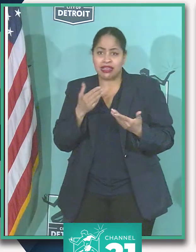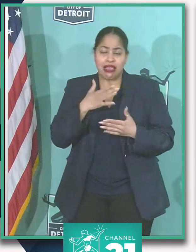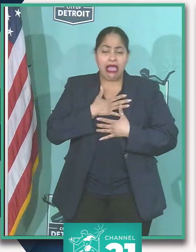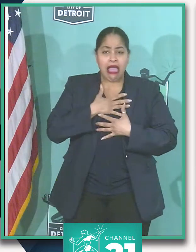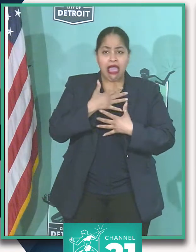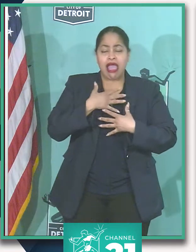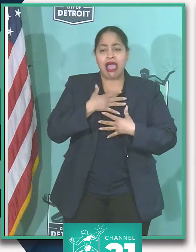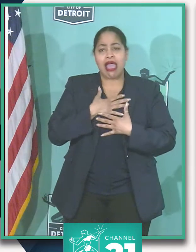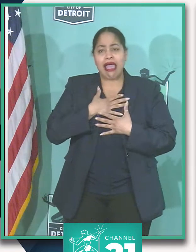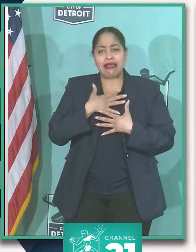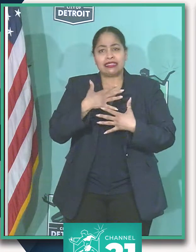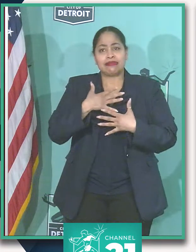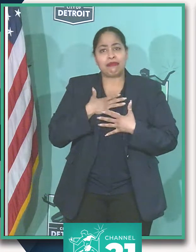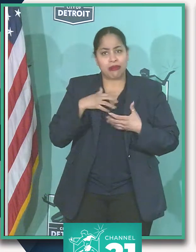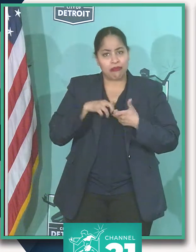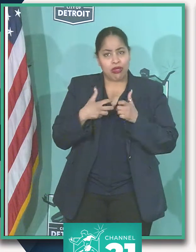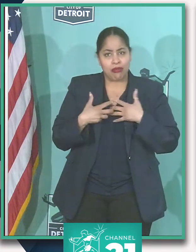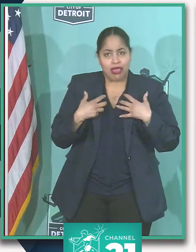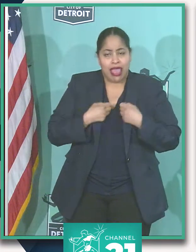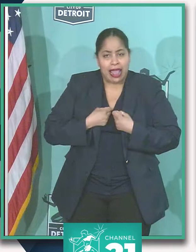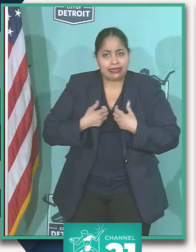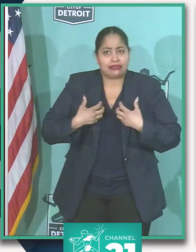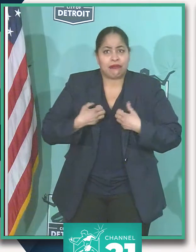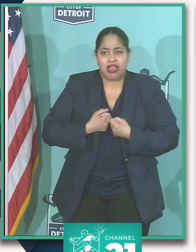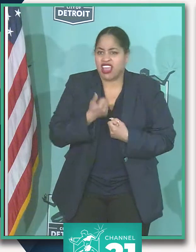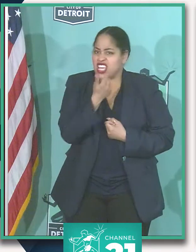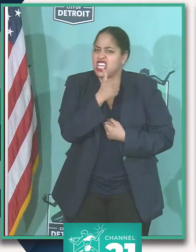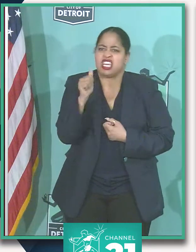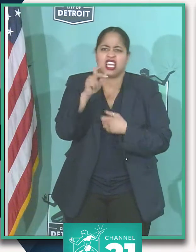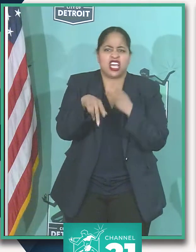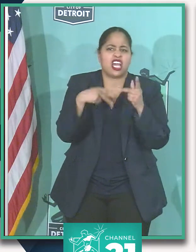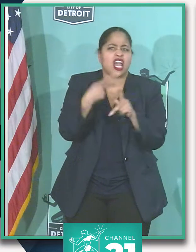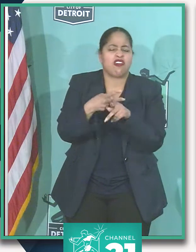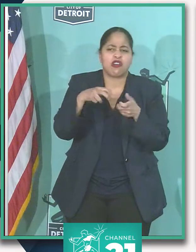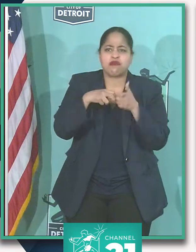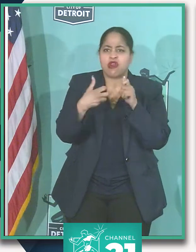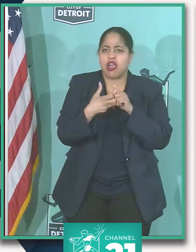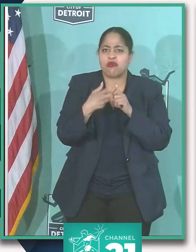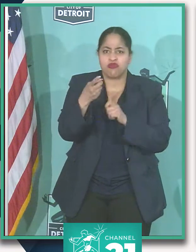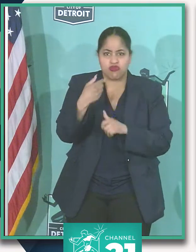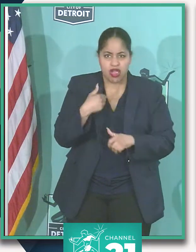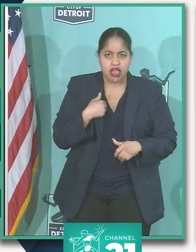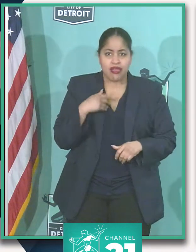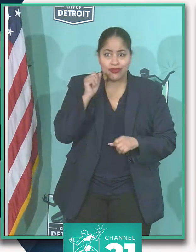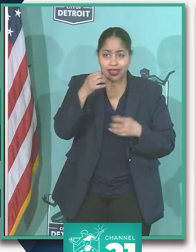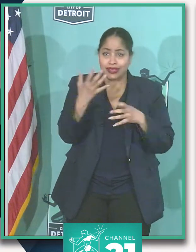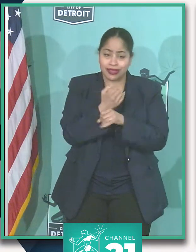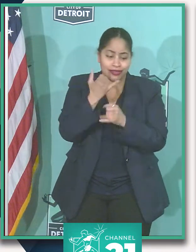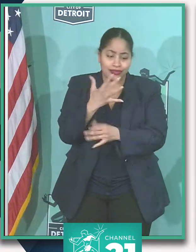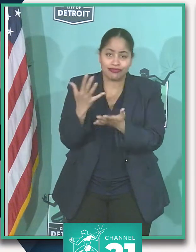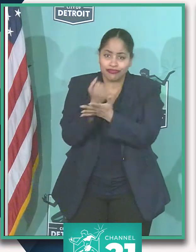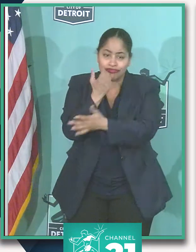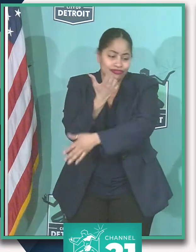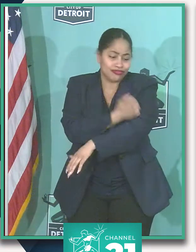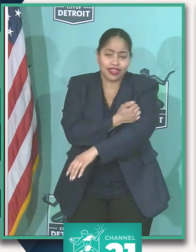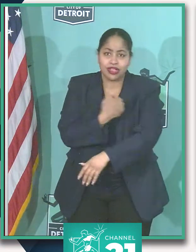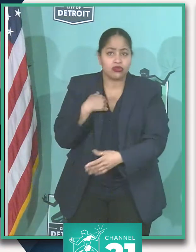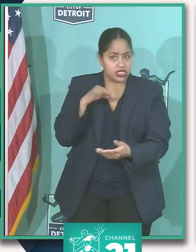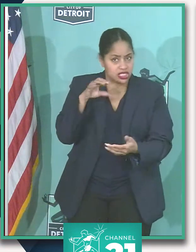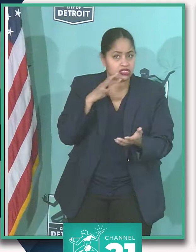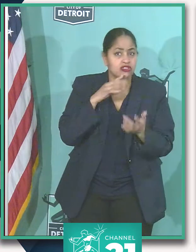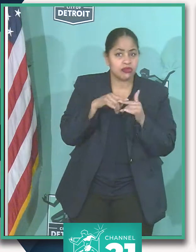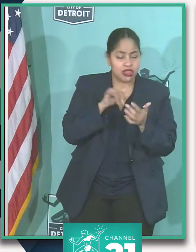asthma, any other chronic condition, you can get a shot right now. And we've talked about this